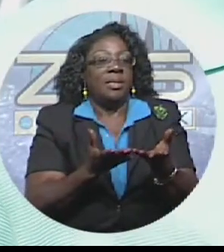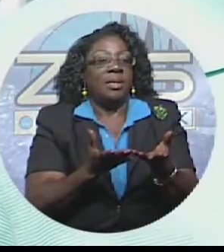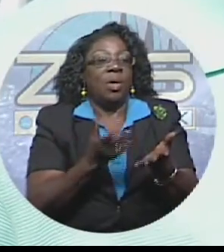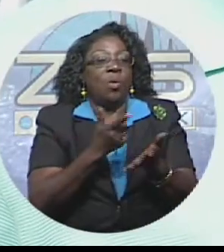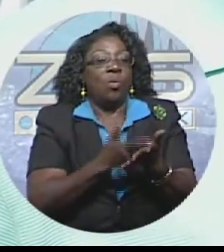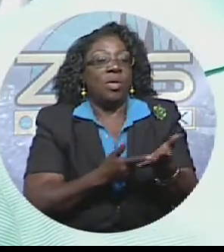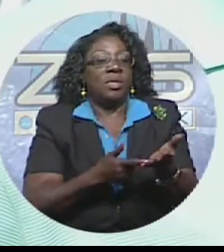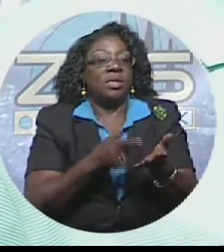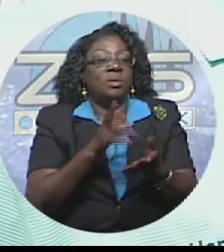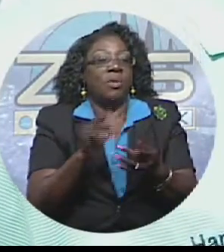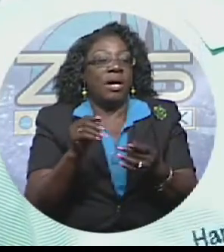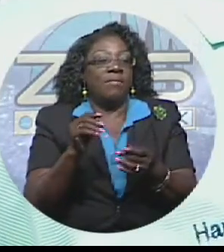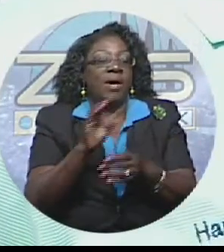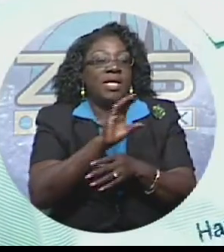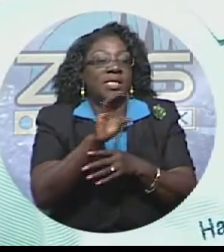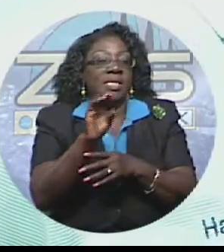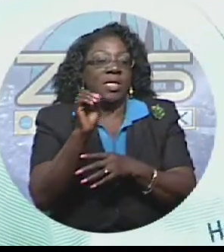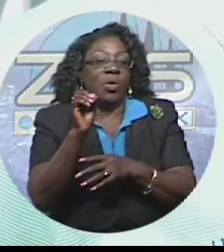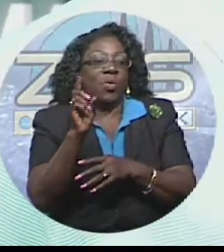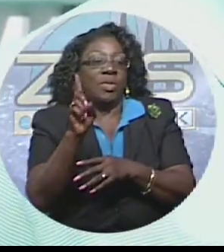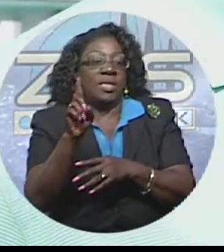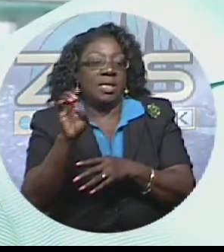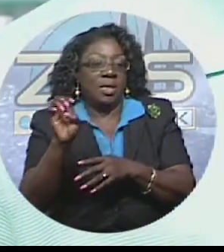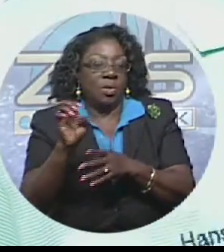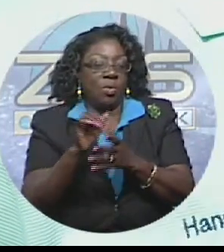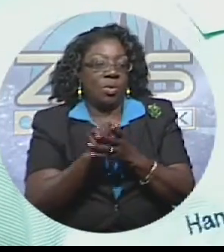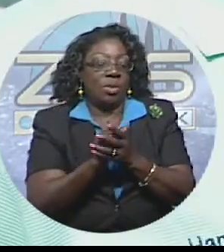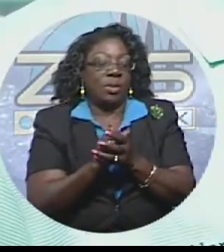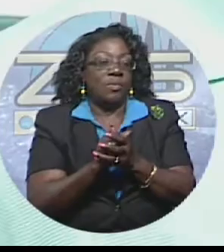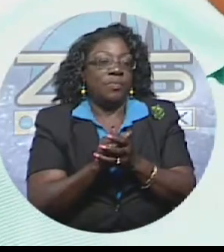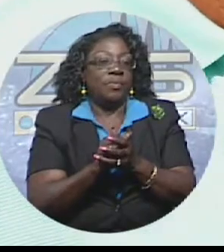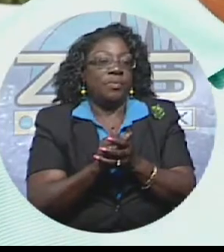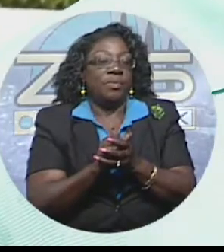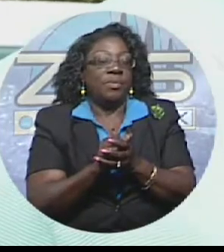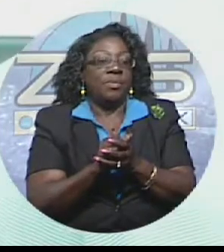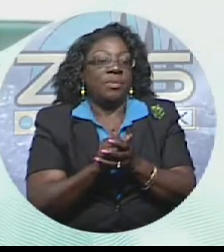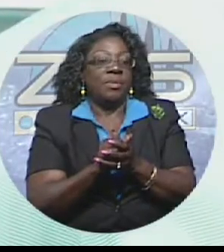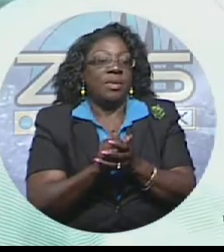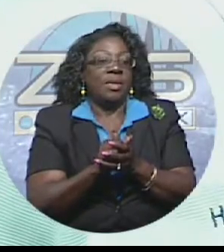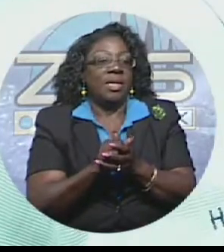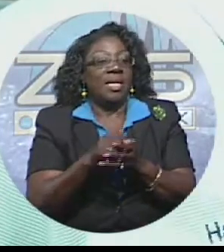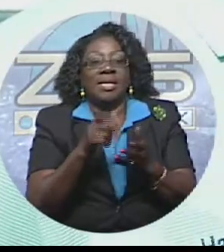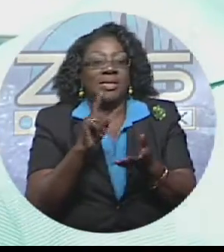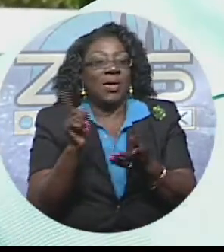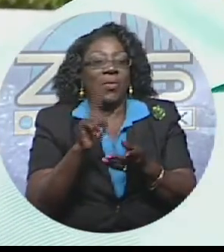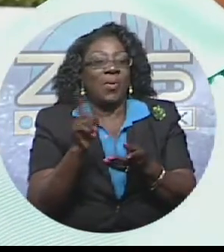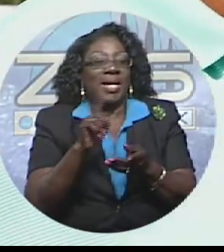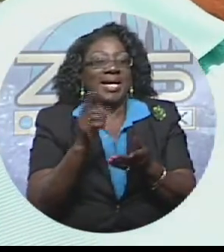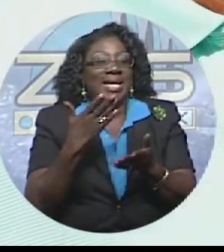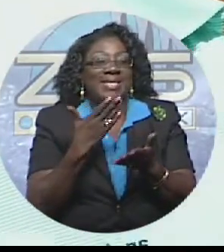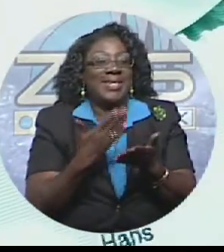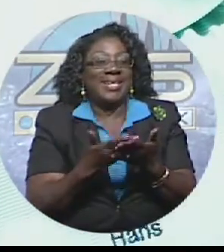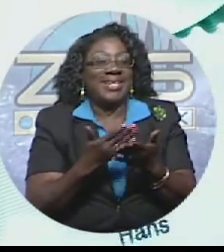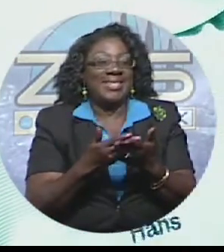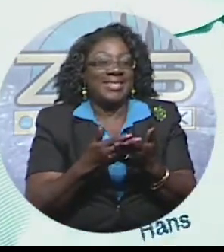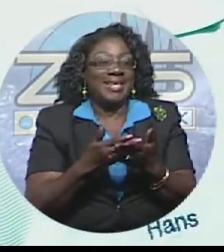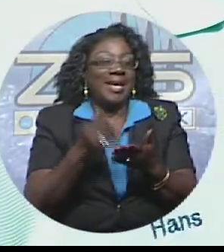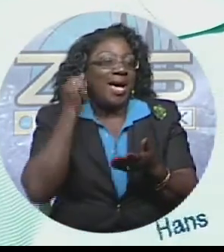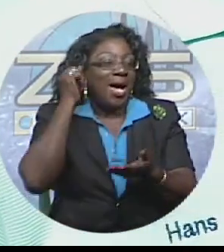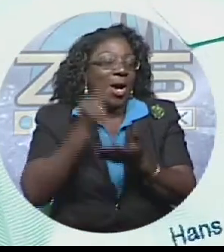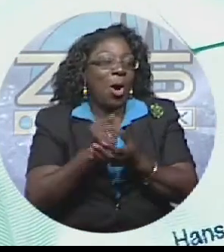what's your Wi-Fi code? Mm-hmm. So it's not, where can I get some good Kong salad or where can I get a